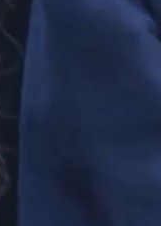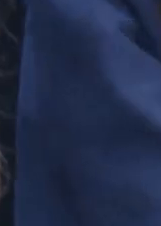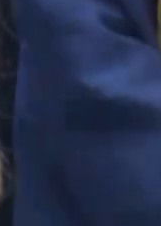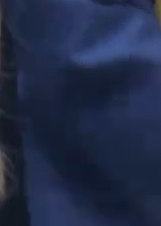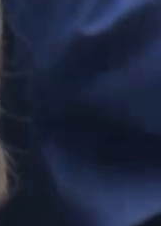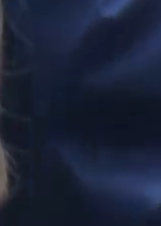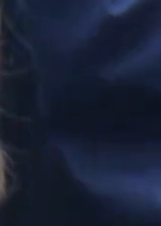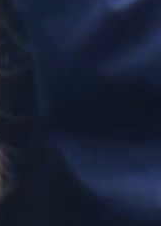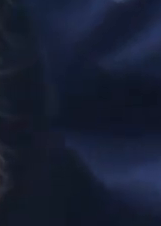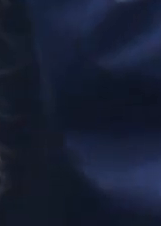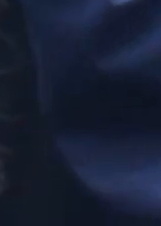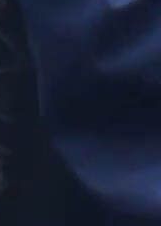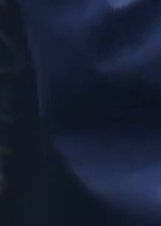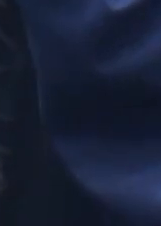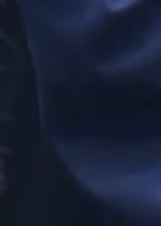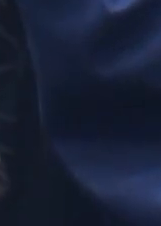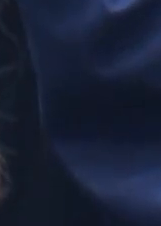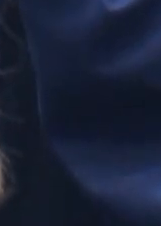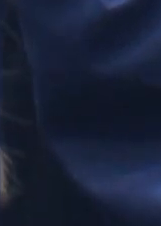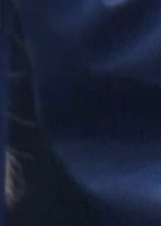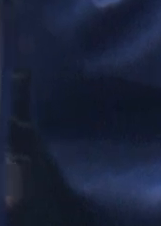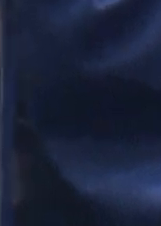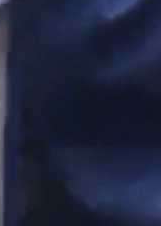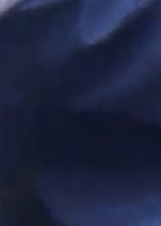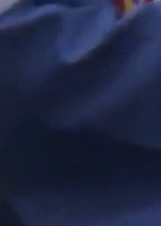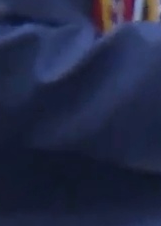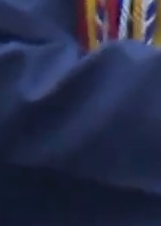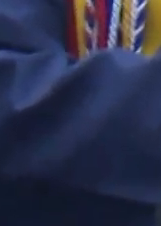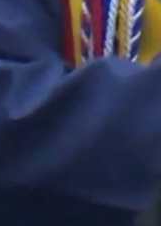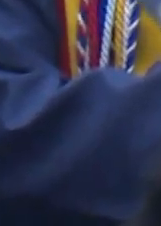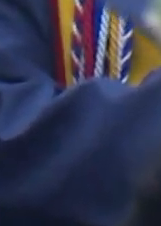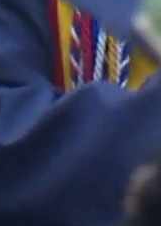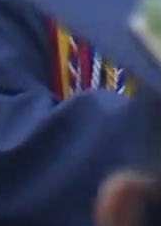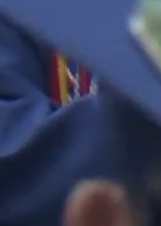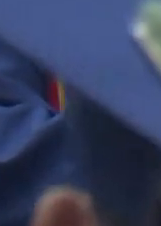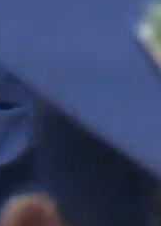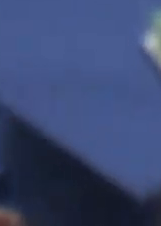Oh, say, can you see